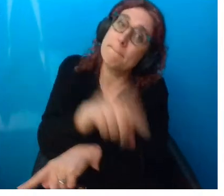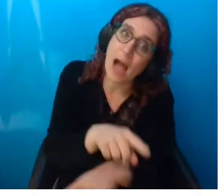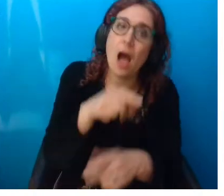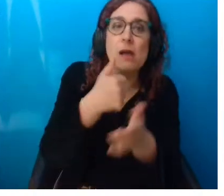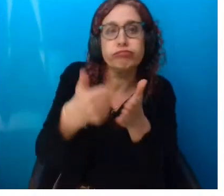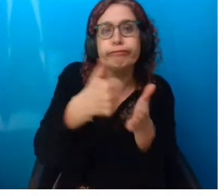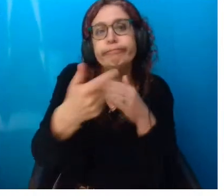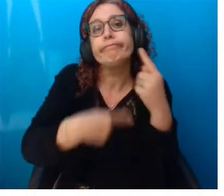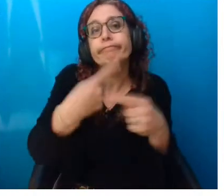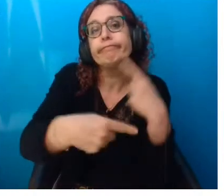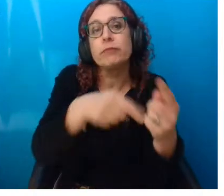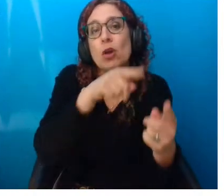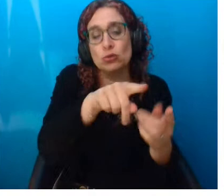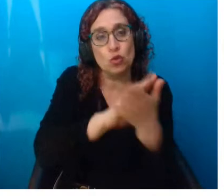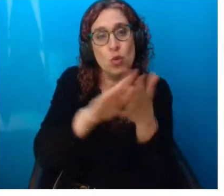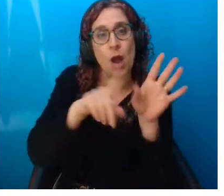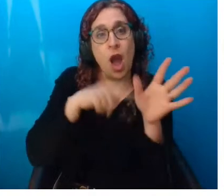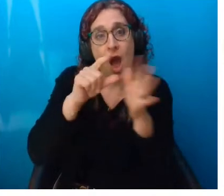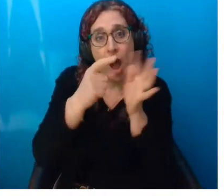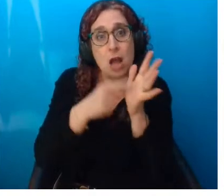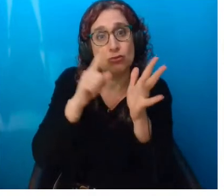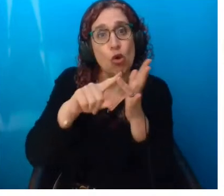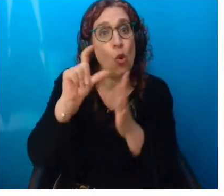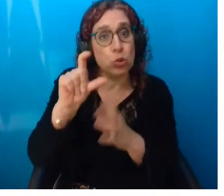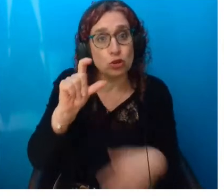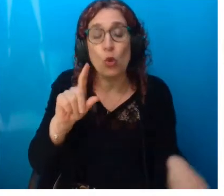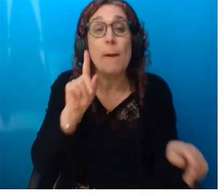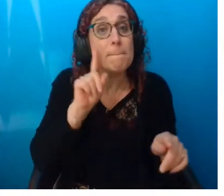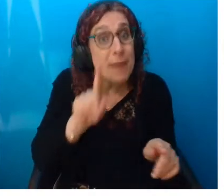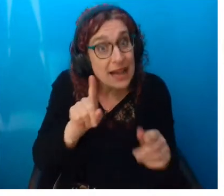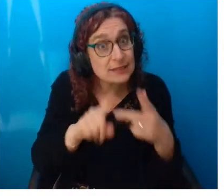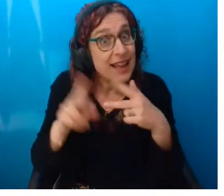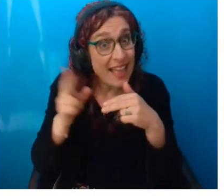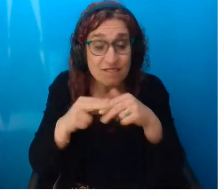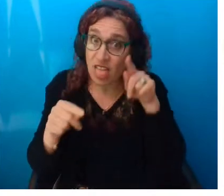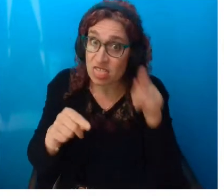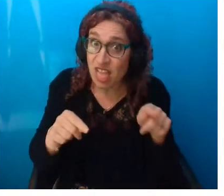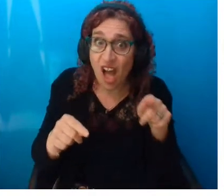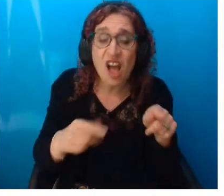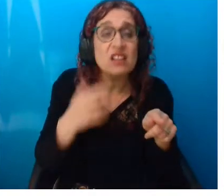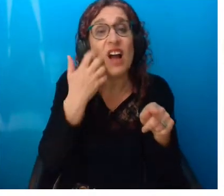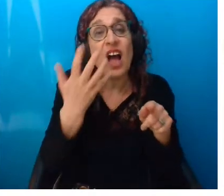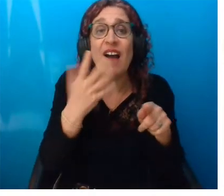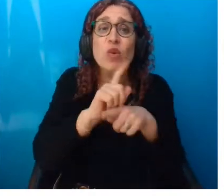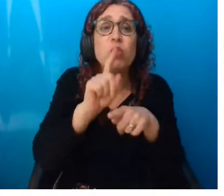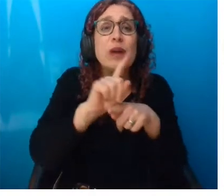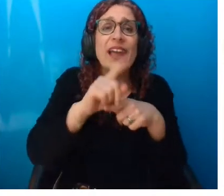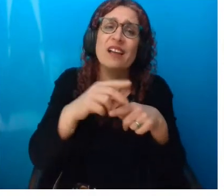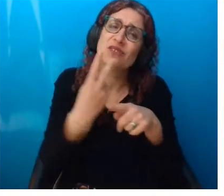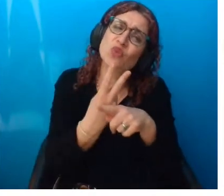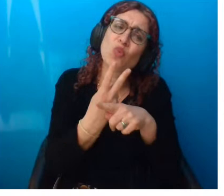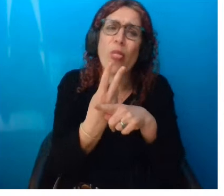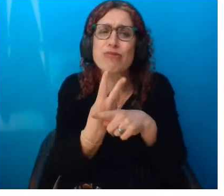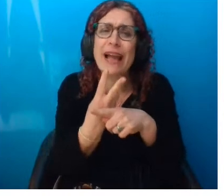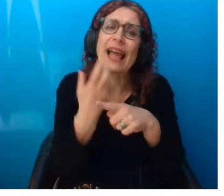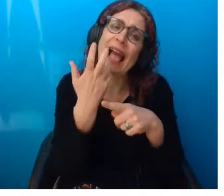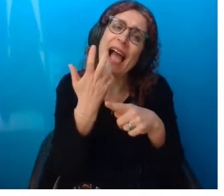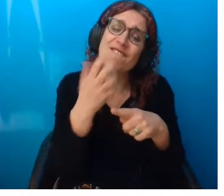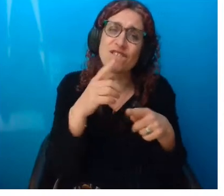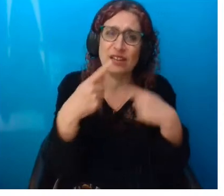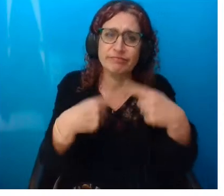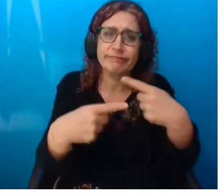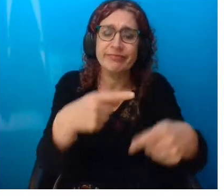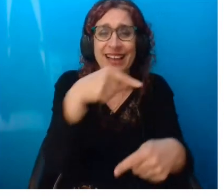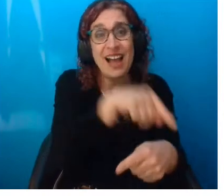a week hydrocortisone is not maintaining the eczema and it keeps on flaring, then I